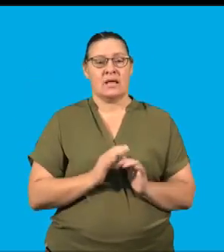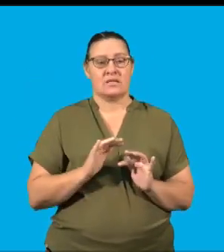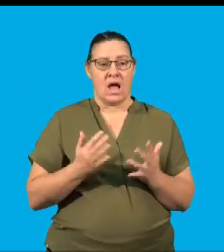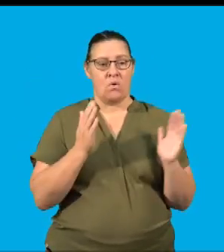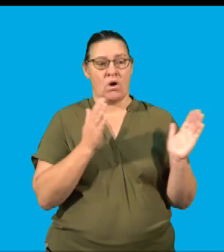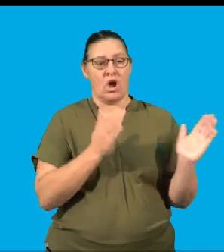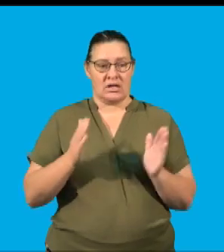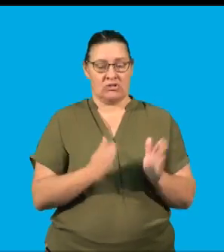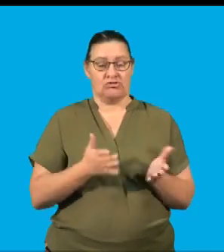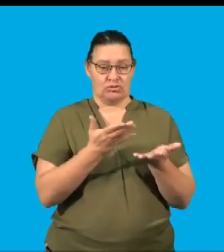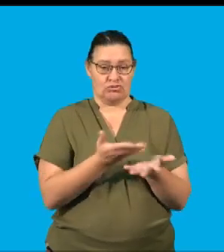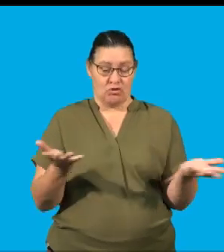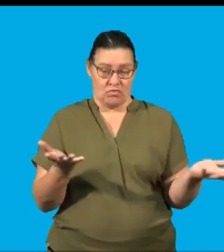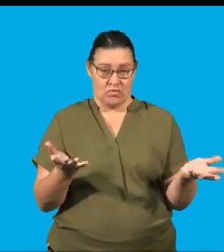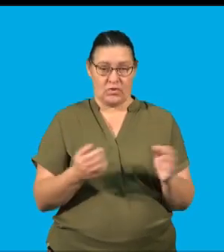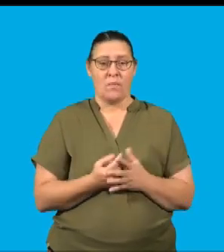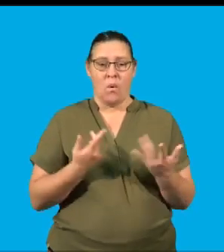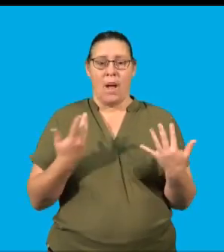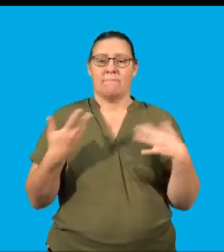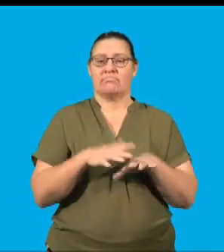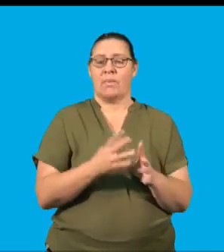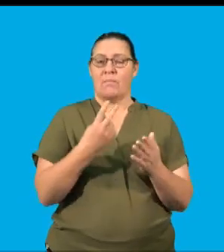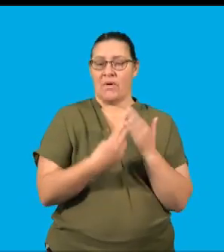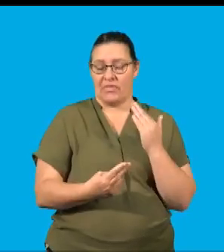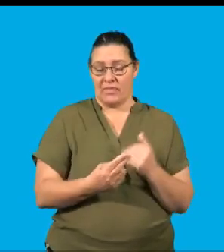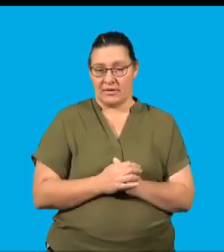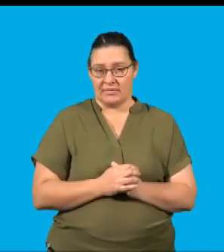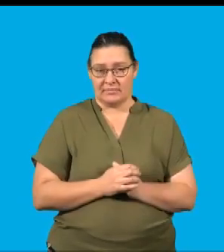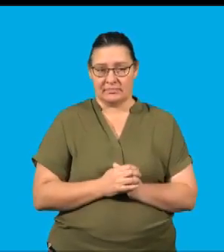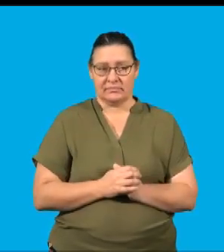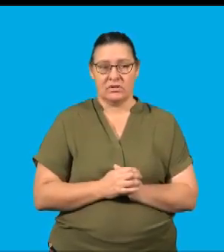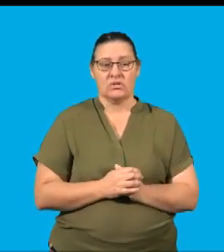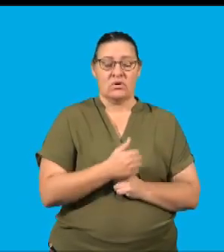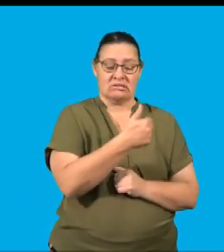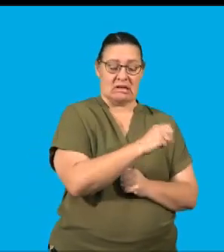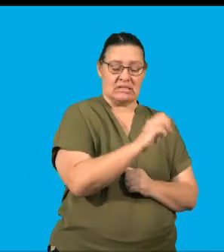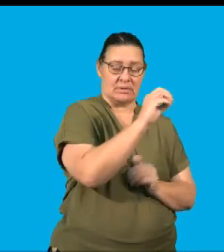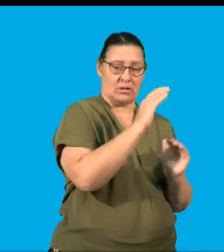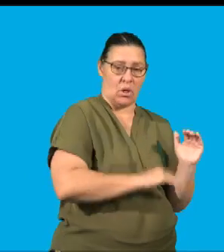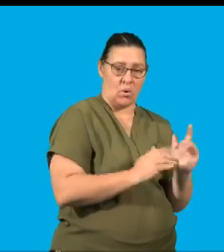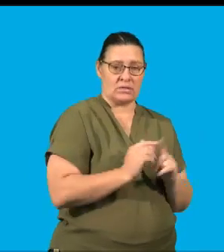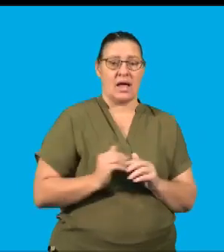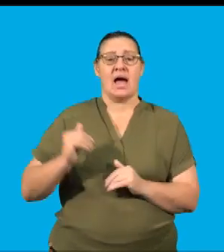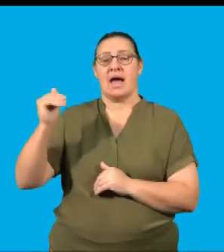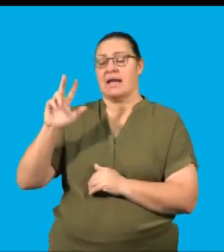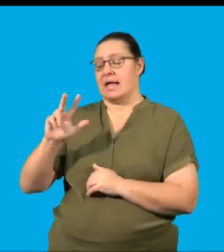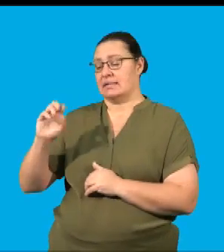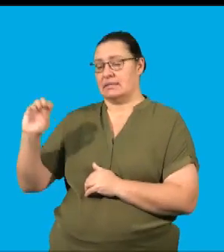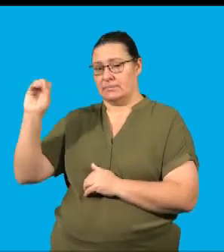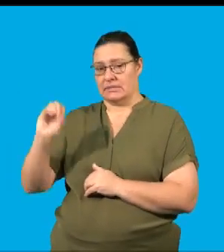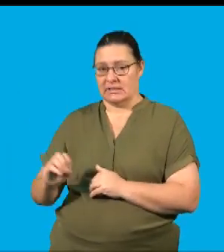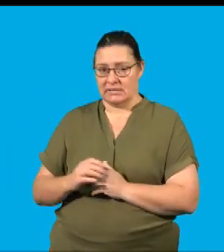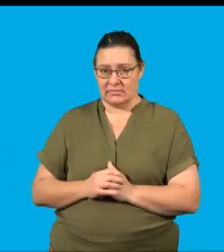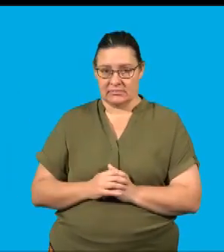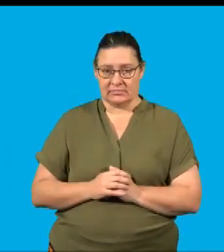this is how we will arrange the data there. It means the lowest mark for both of them is 60% and the highest mark